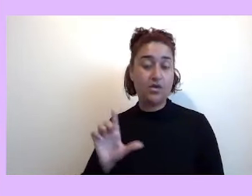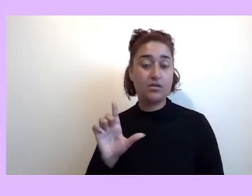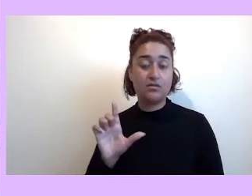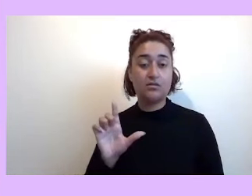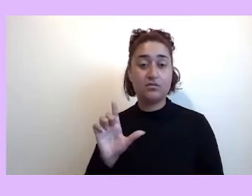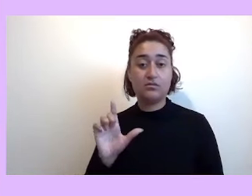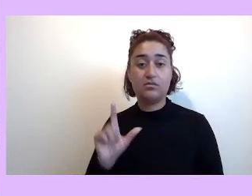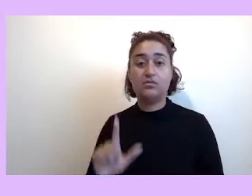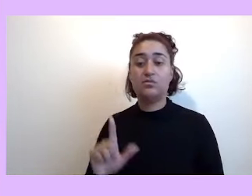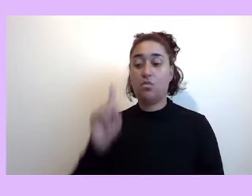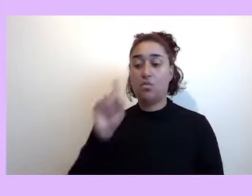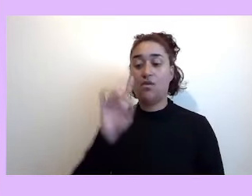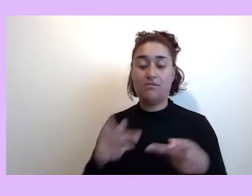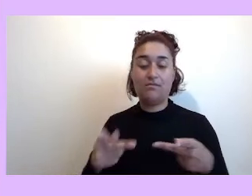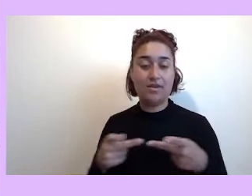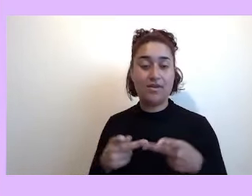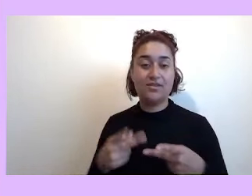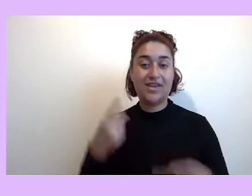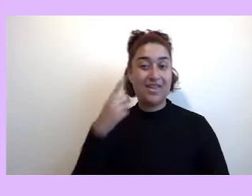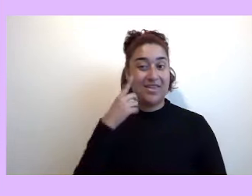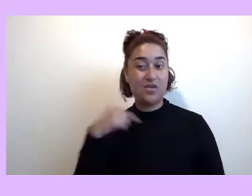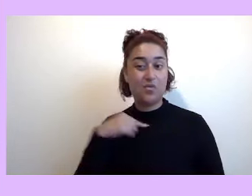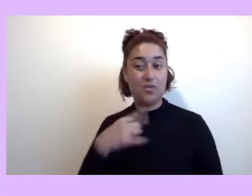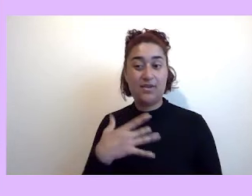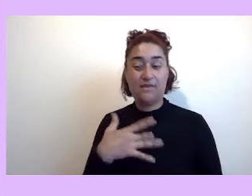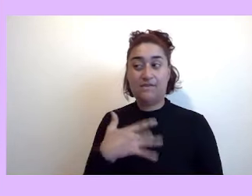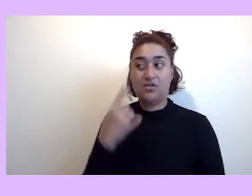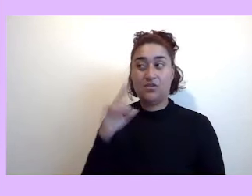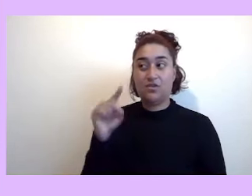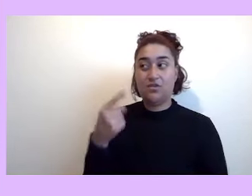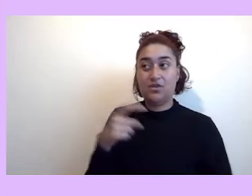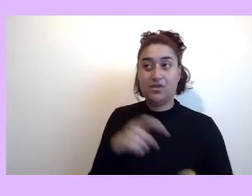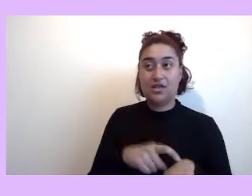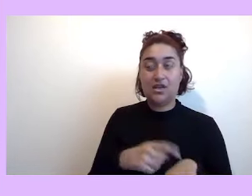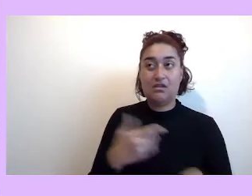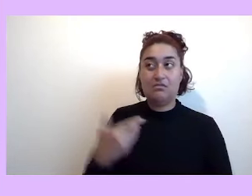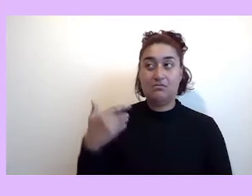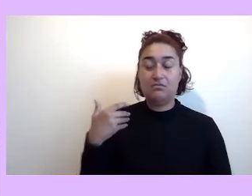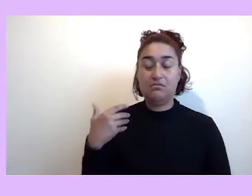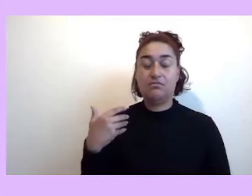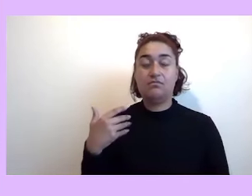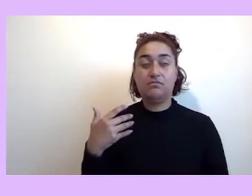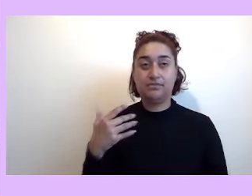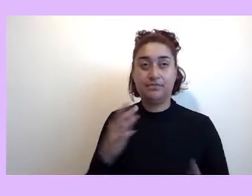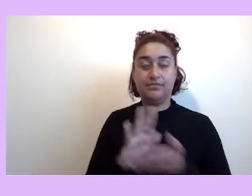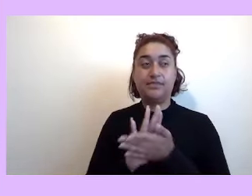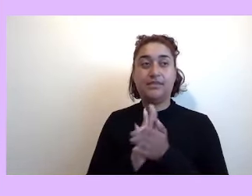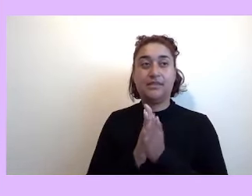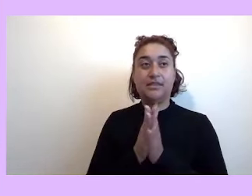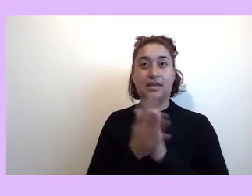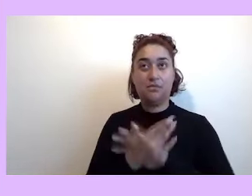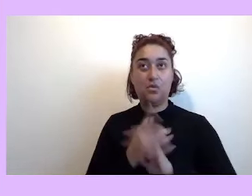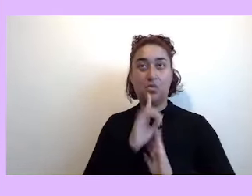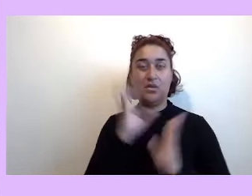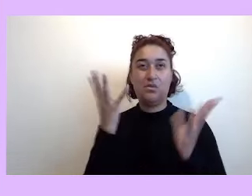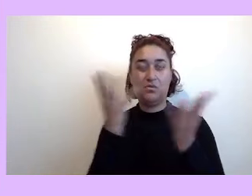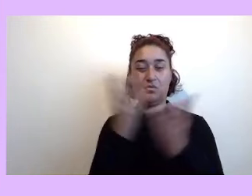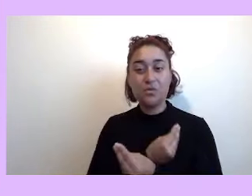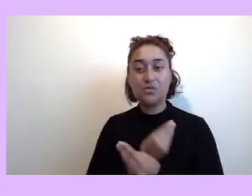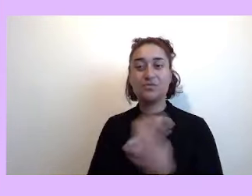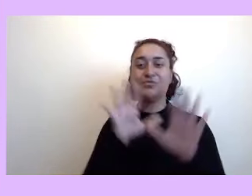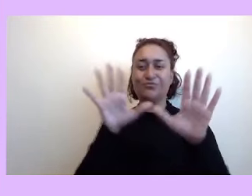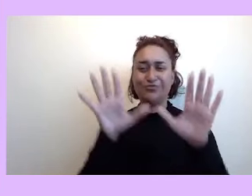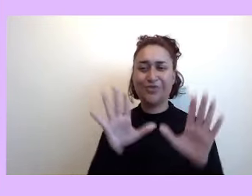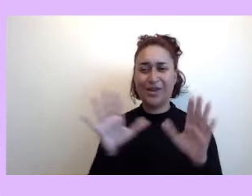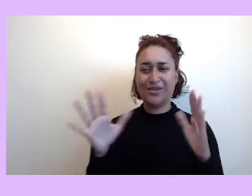one of the places where I think we felt it for the first time, it became a really beautiful, great